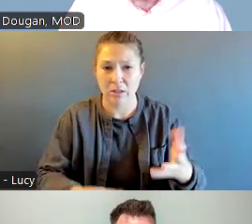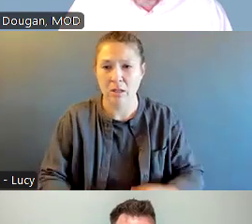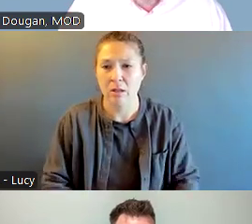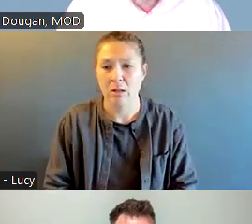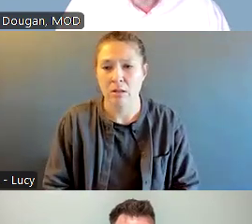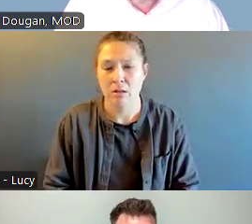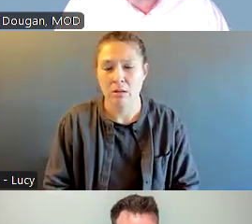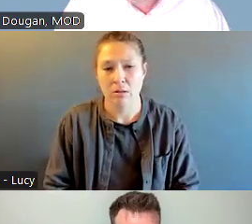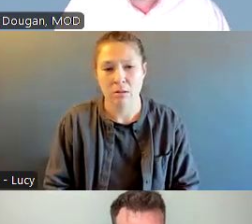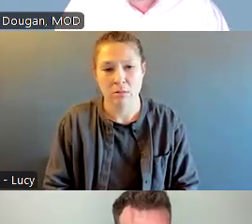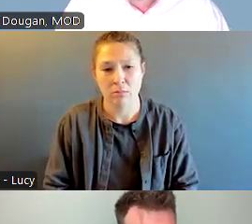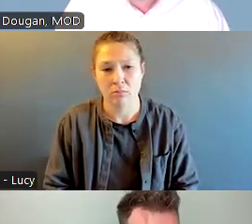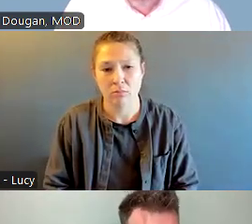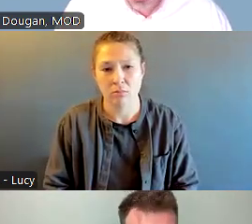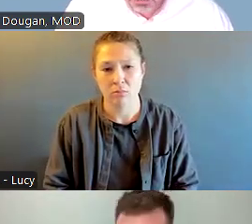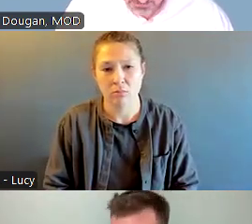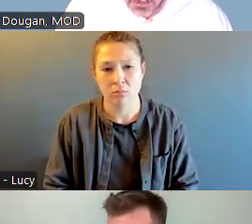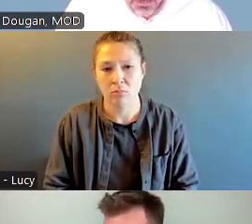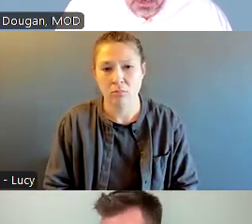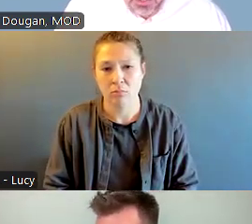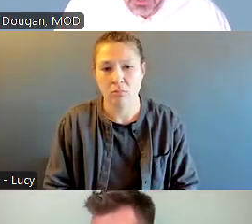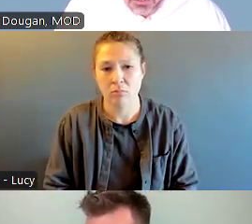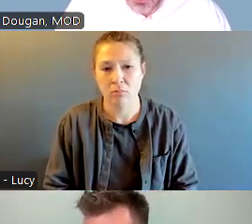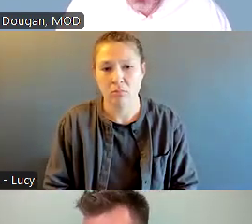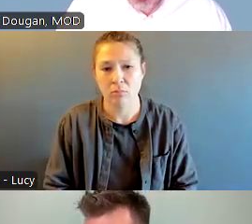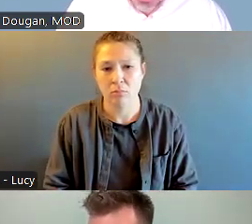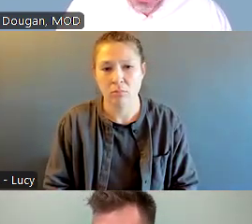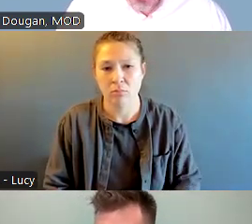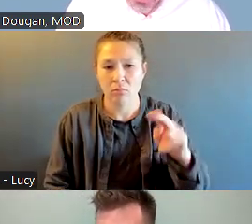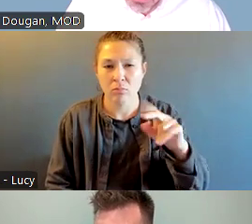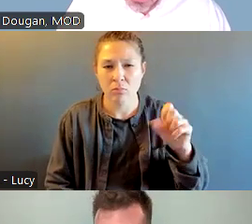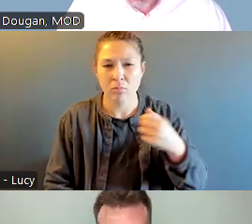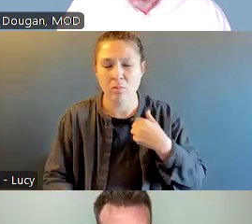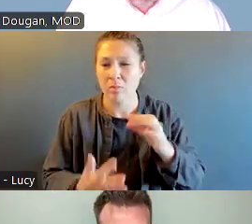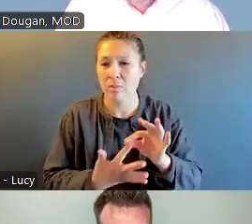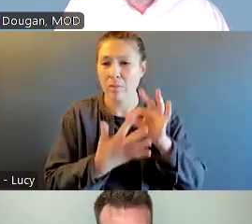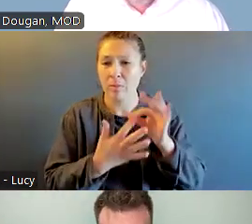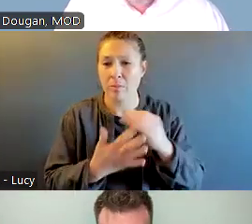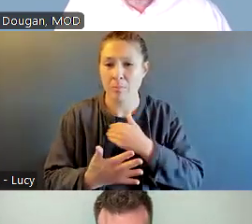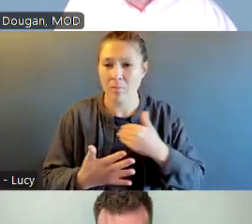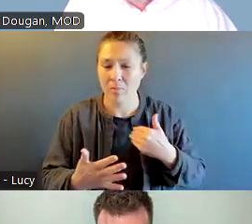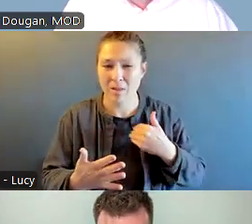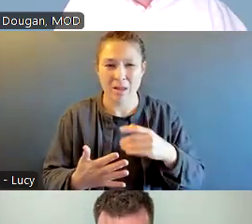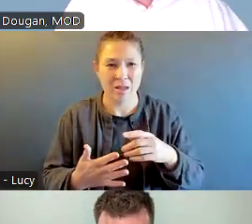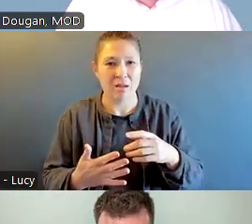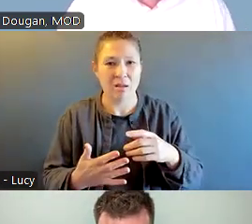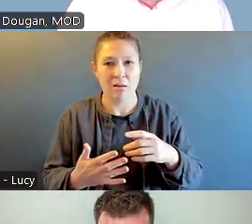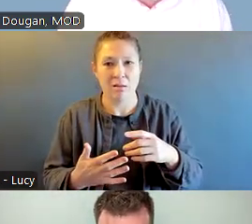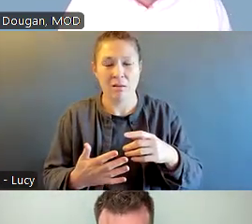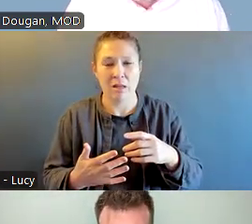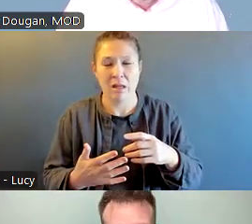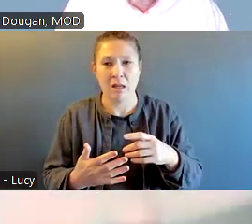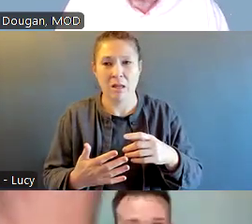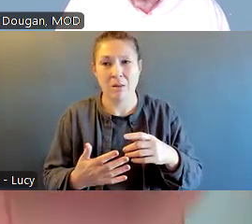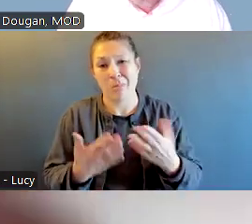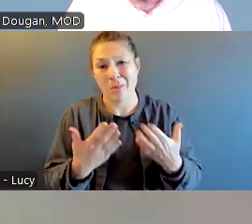provide unless you really have specialized members, individualized guidance. Instead, they should really be maintaining a broader perspective, focusing